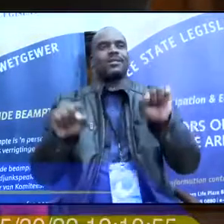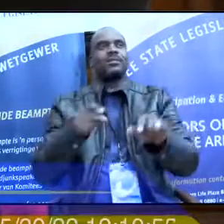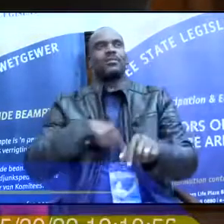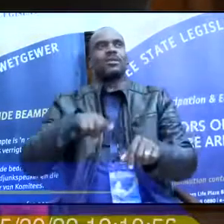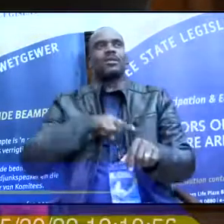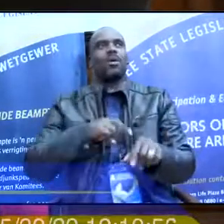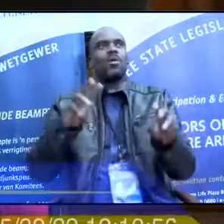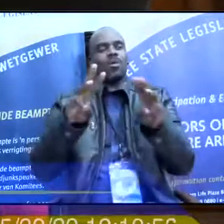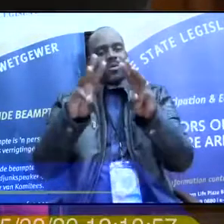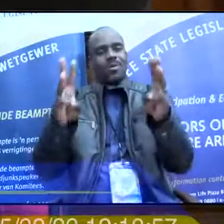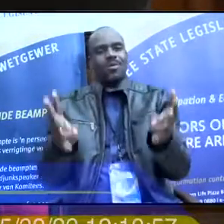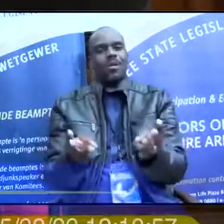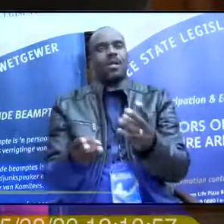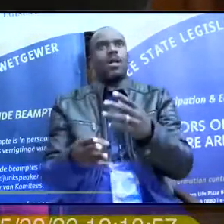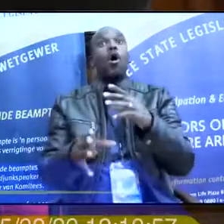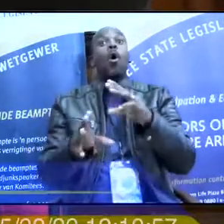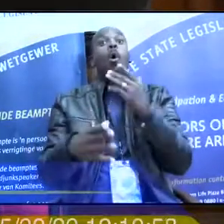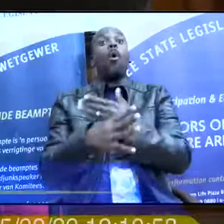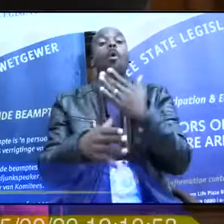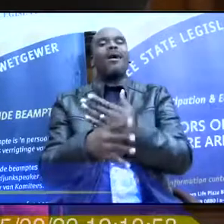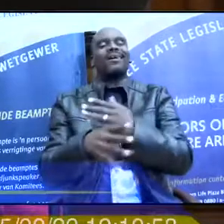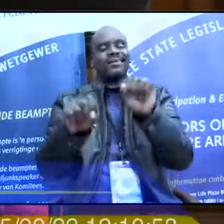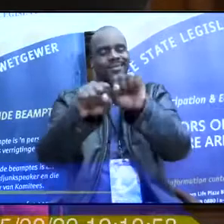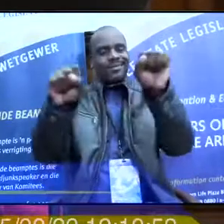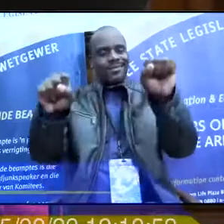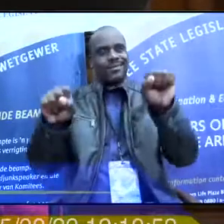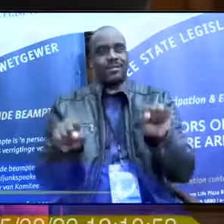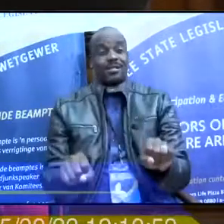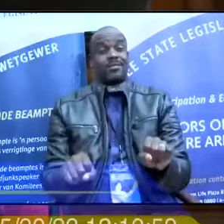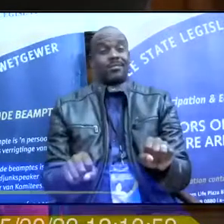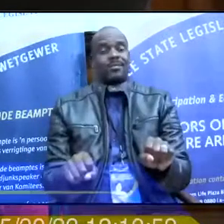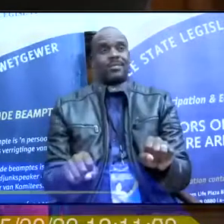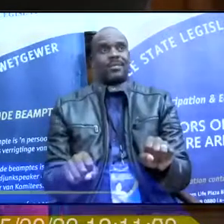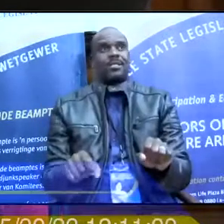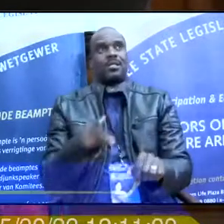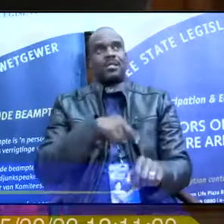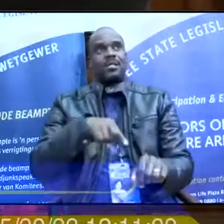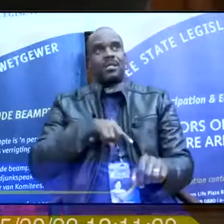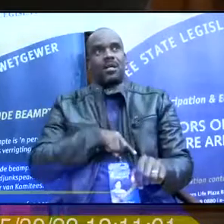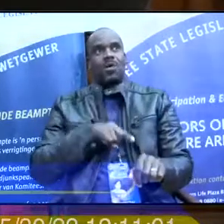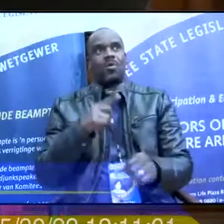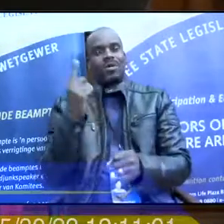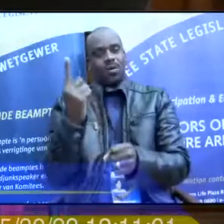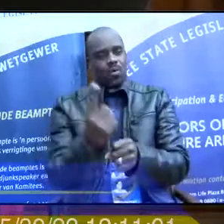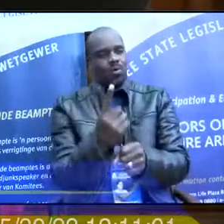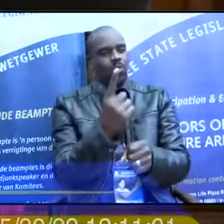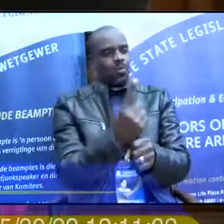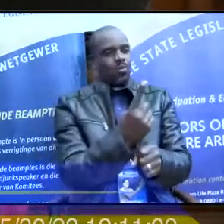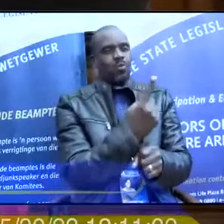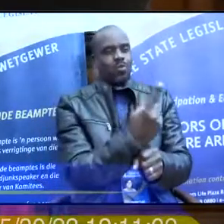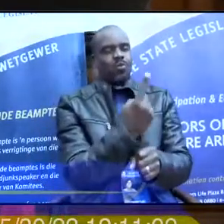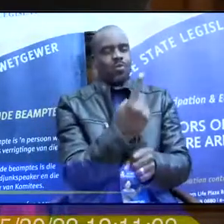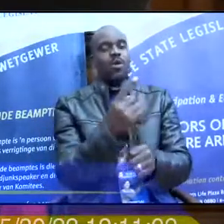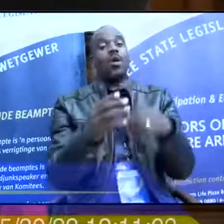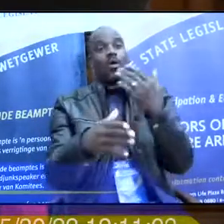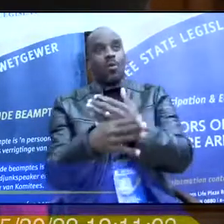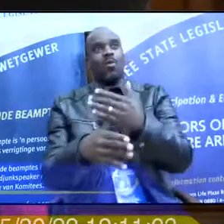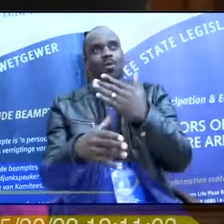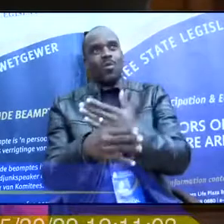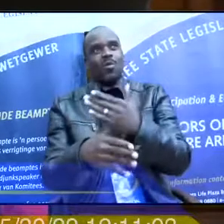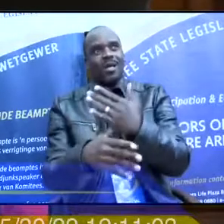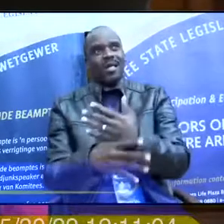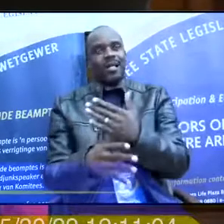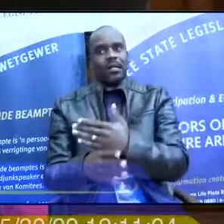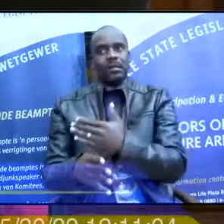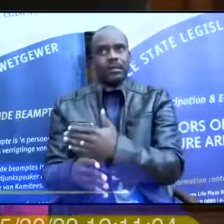welfare system approach cannot be a permanent solution in fact every worker has pride in